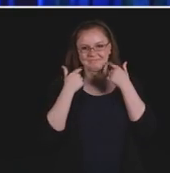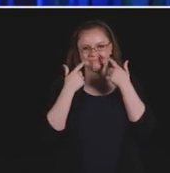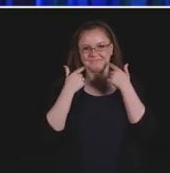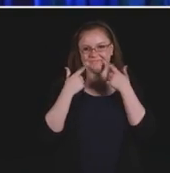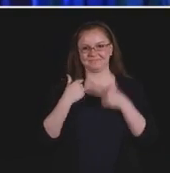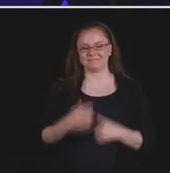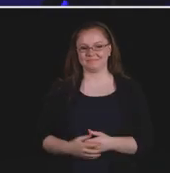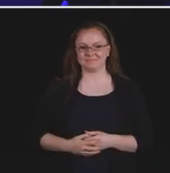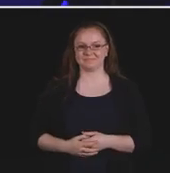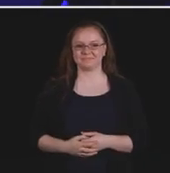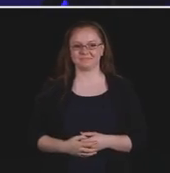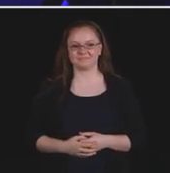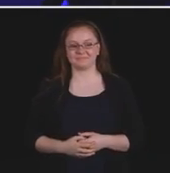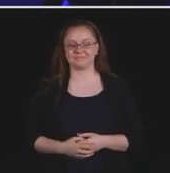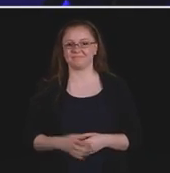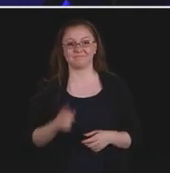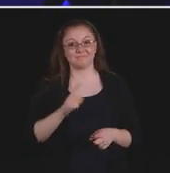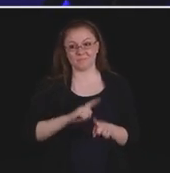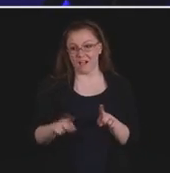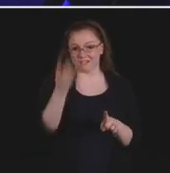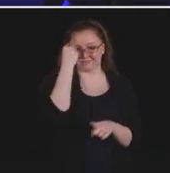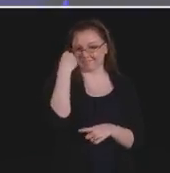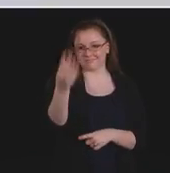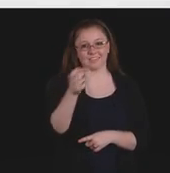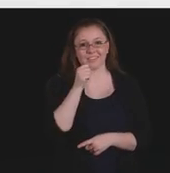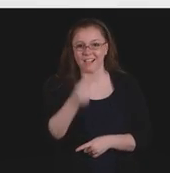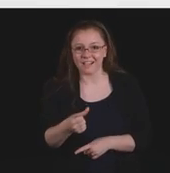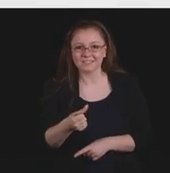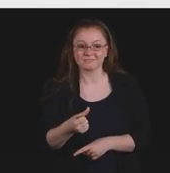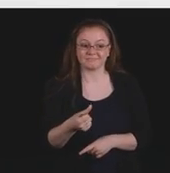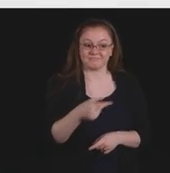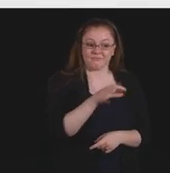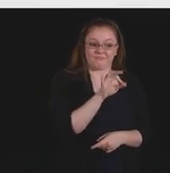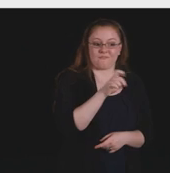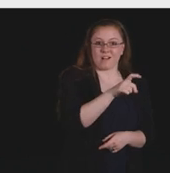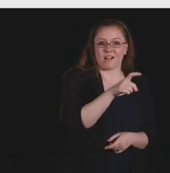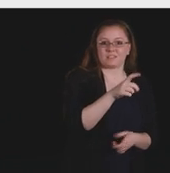But it is not, because it is covered by Fox News.